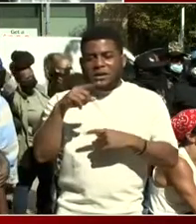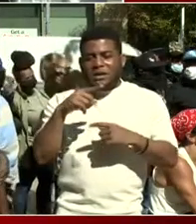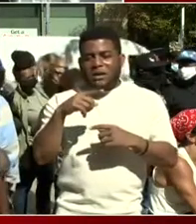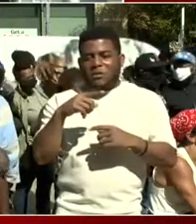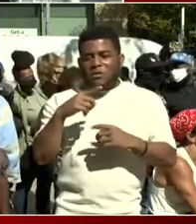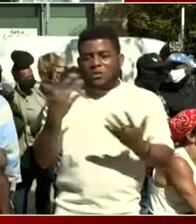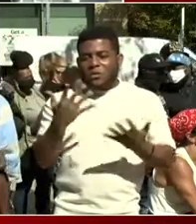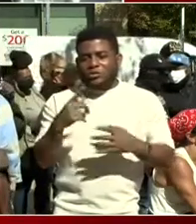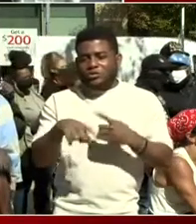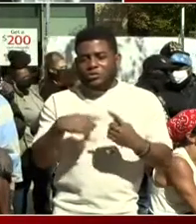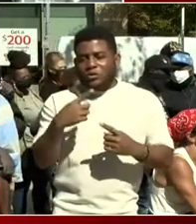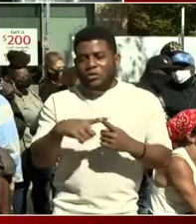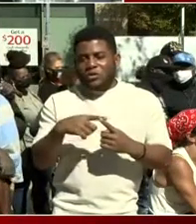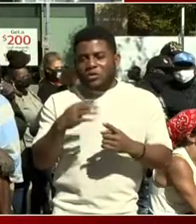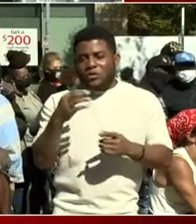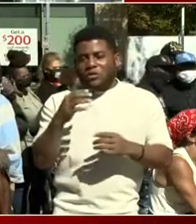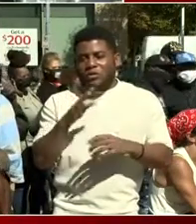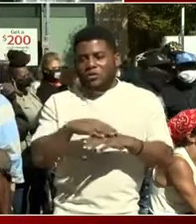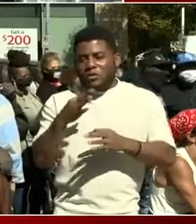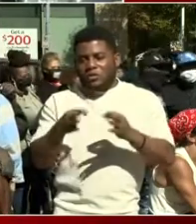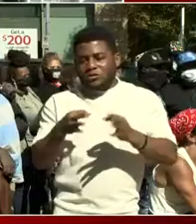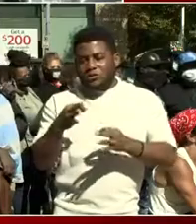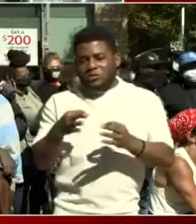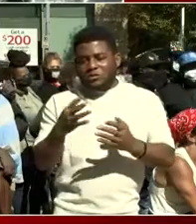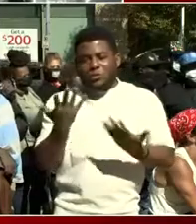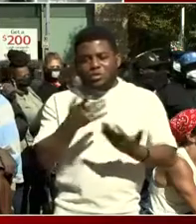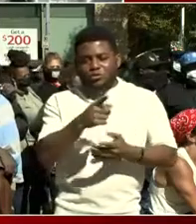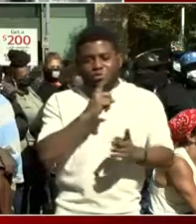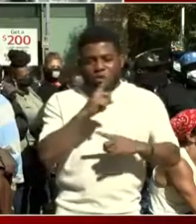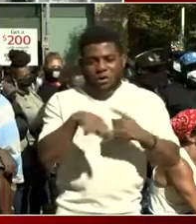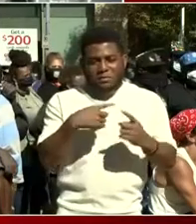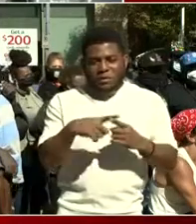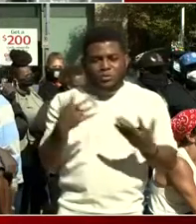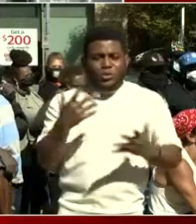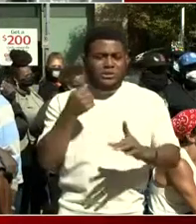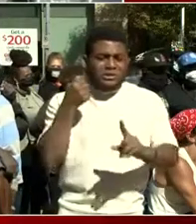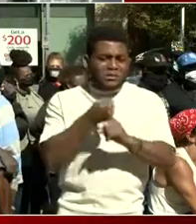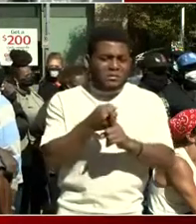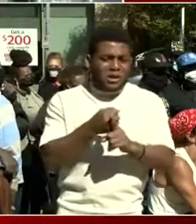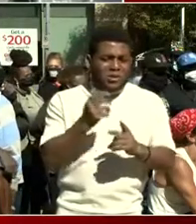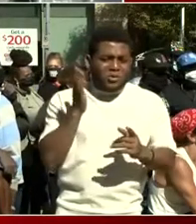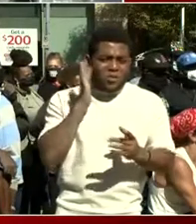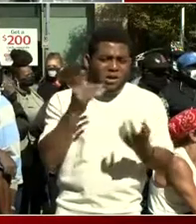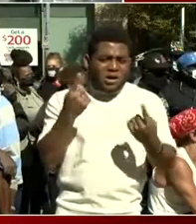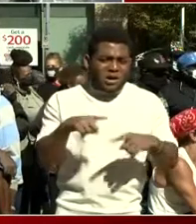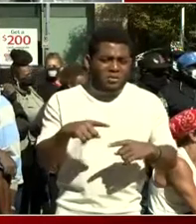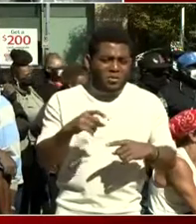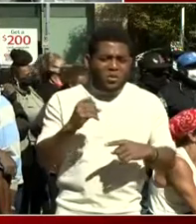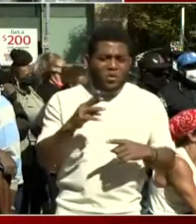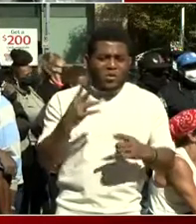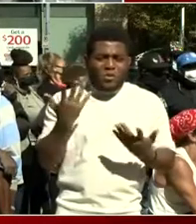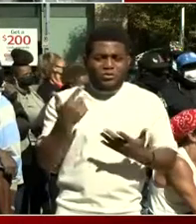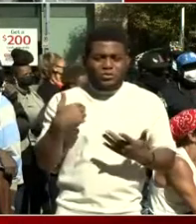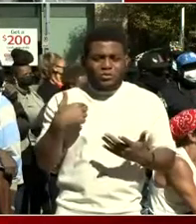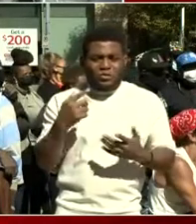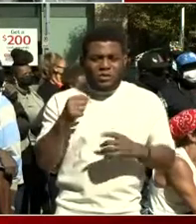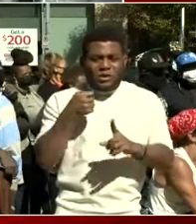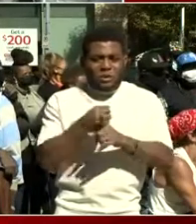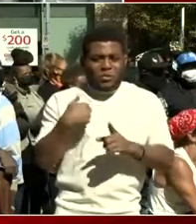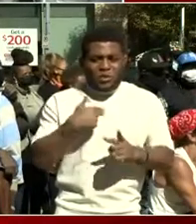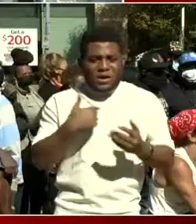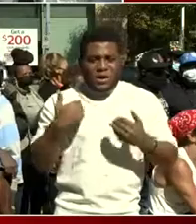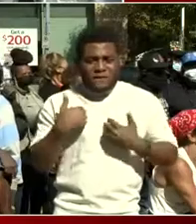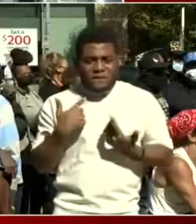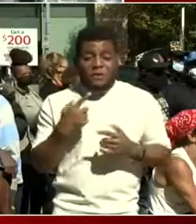are probably dissecting that and what impact that might have, if any. The other part to that, I mean, if there are individuals who